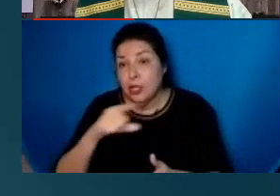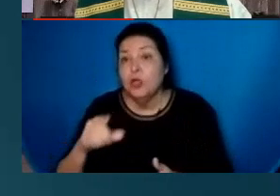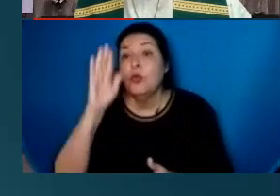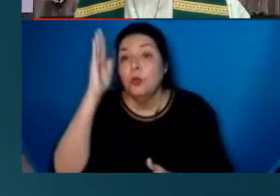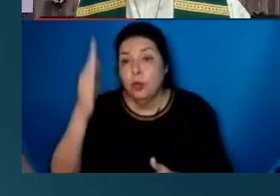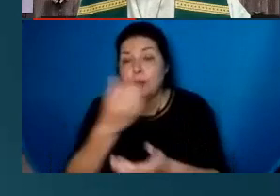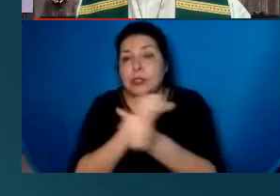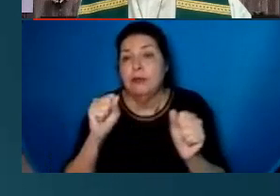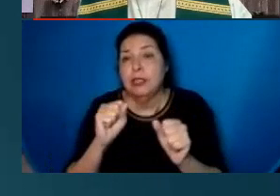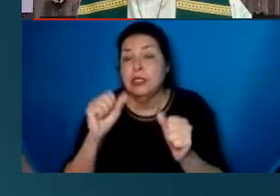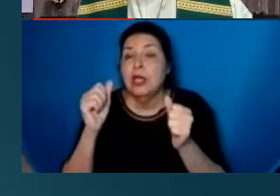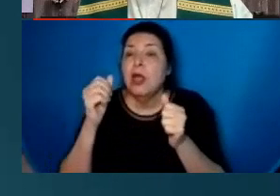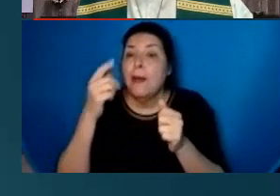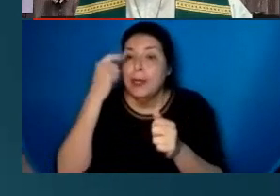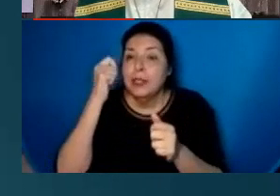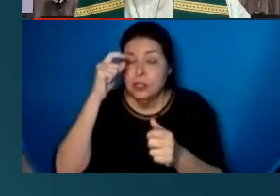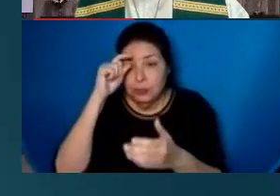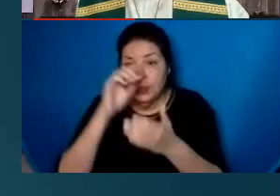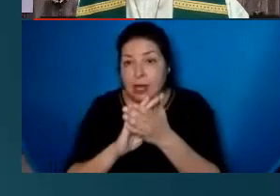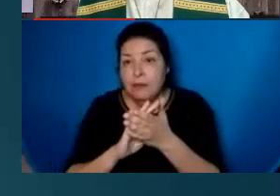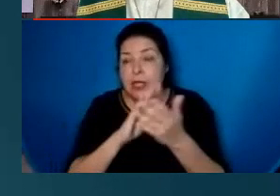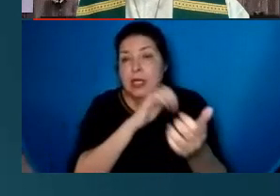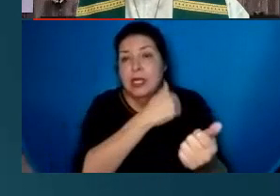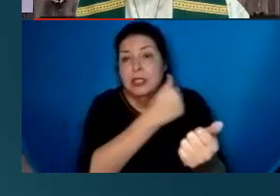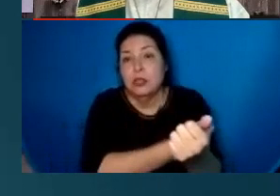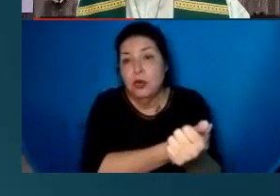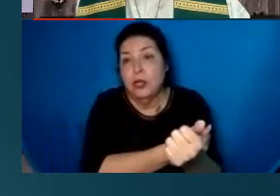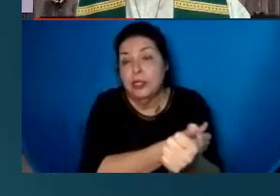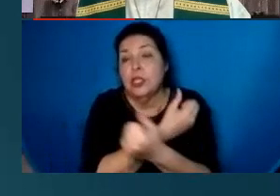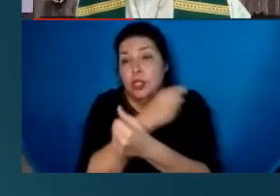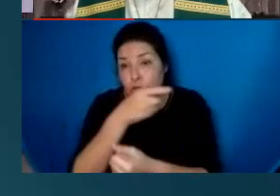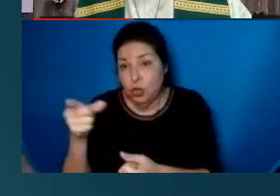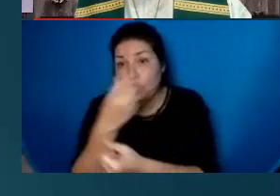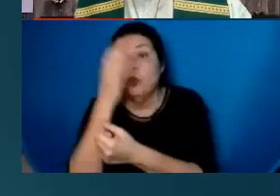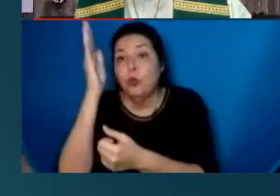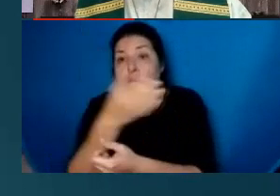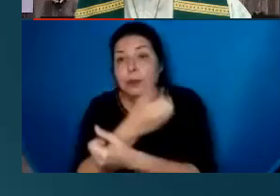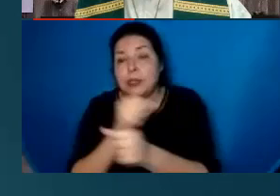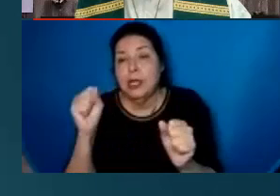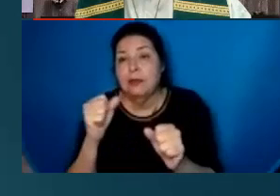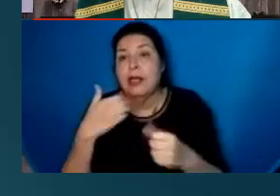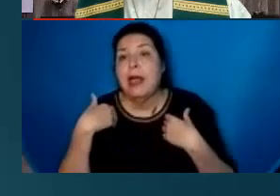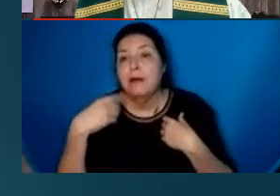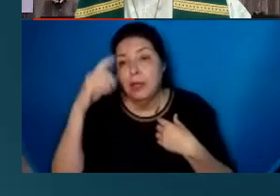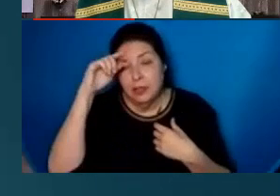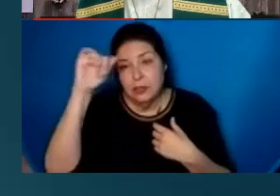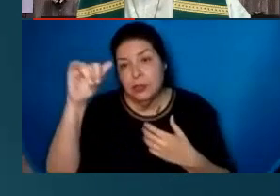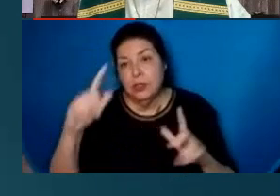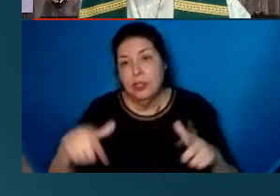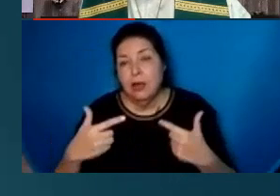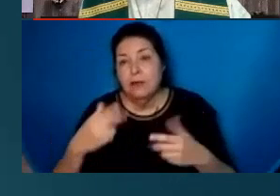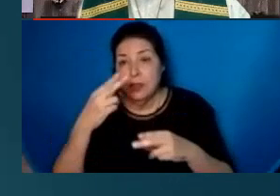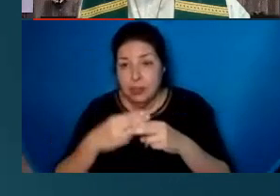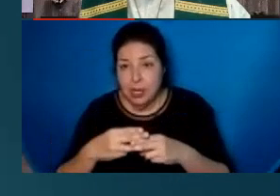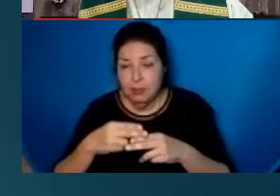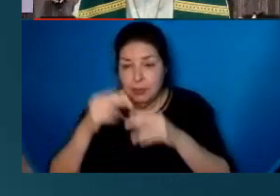with authority that you are safe from attack of the evil ones and have eternal life. In the name of the